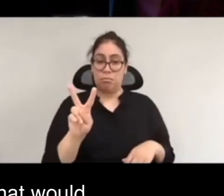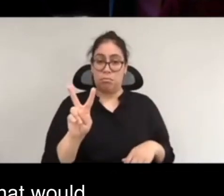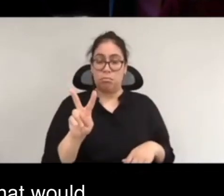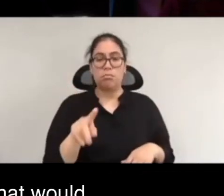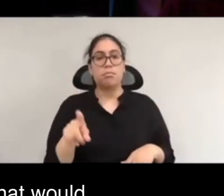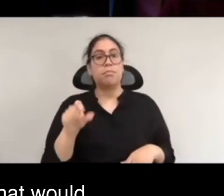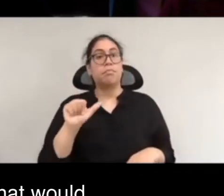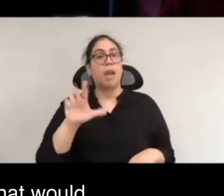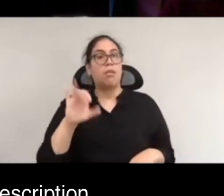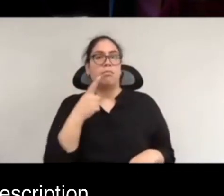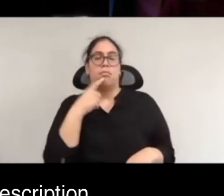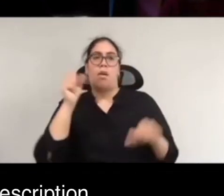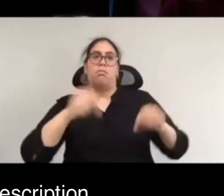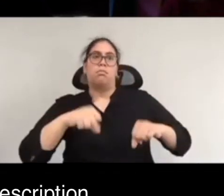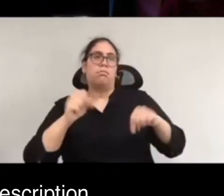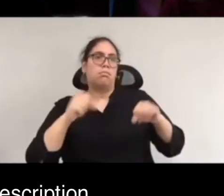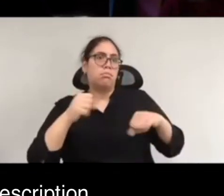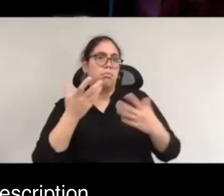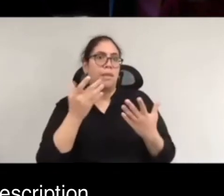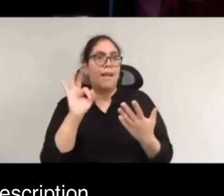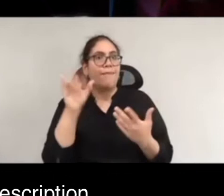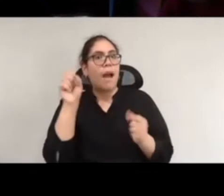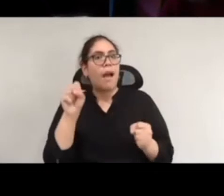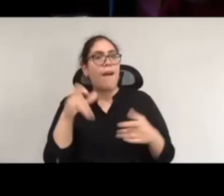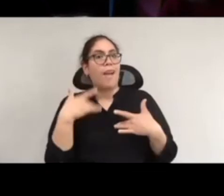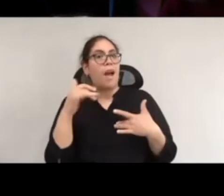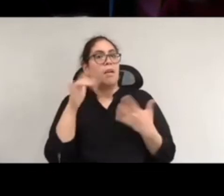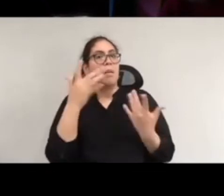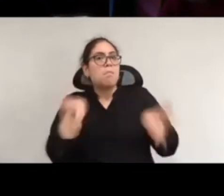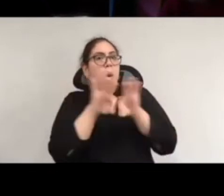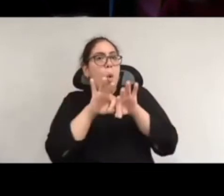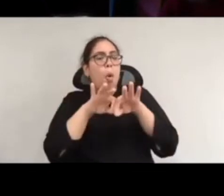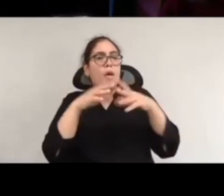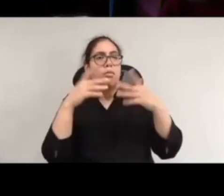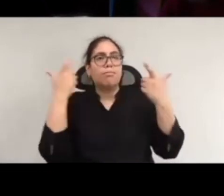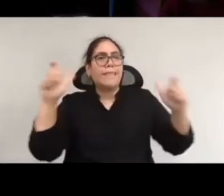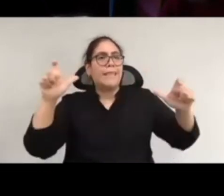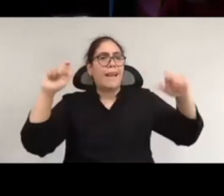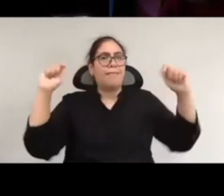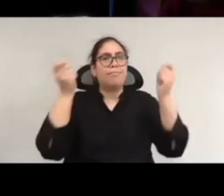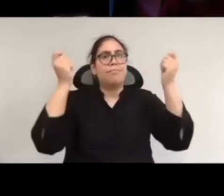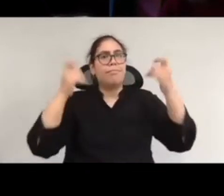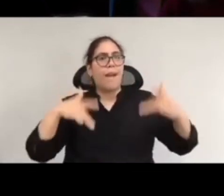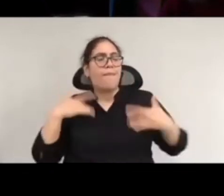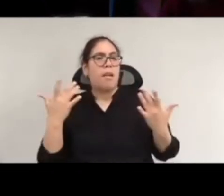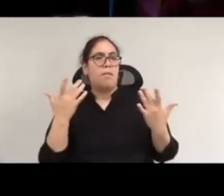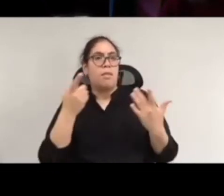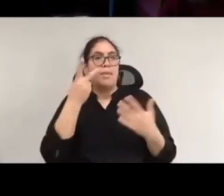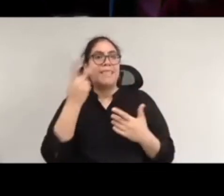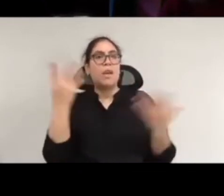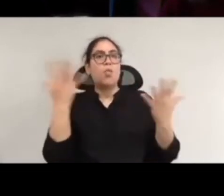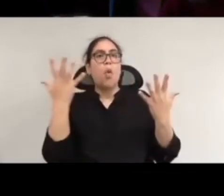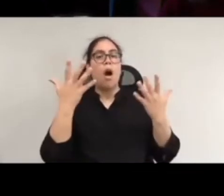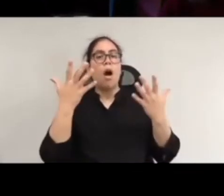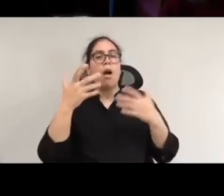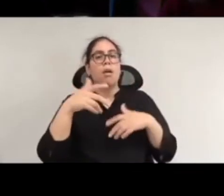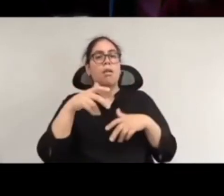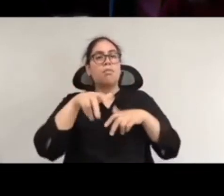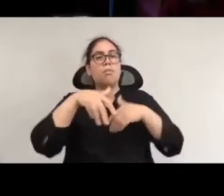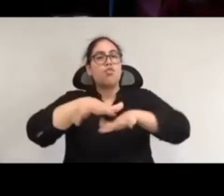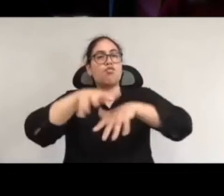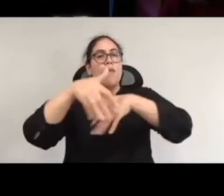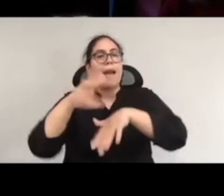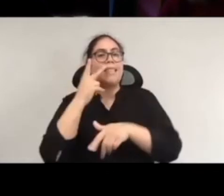they, to have audio description describing the floats and all of that. Okay. So I think Alex has given you